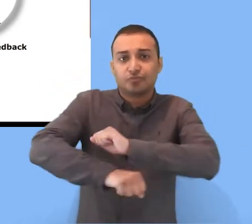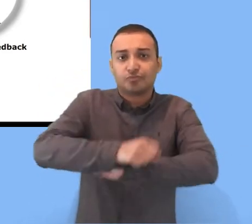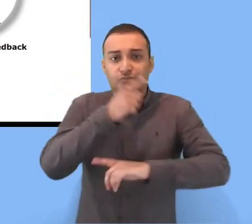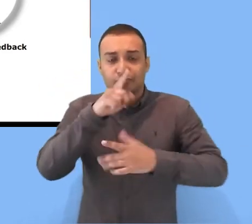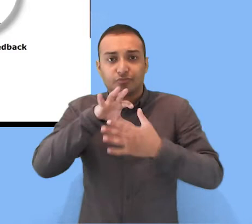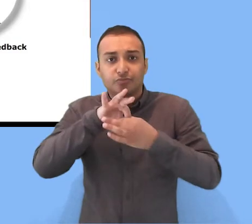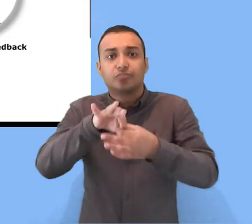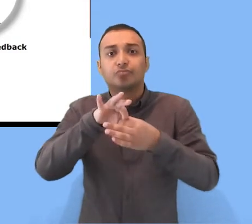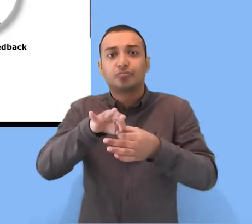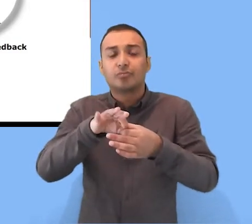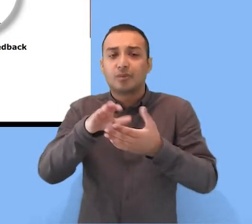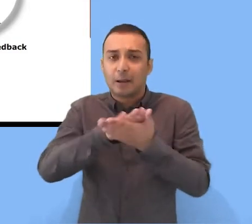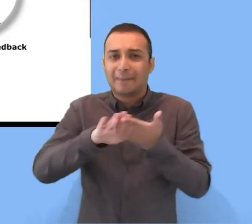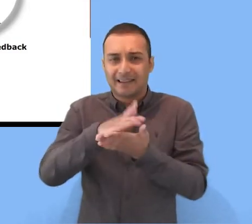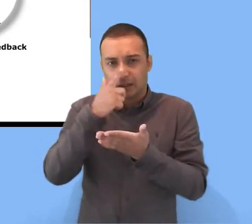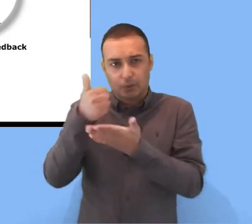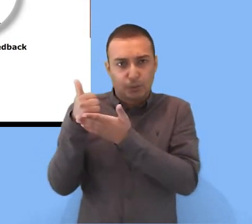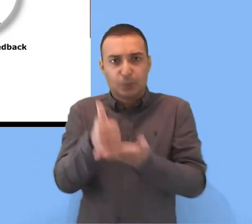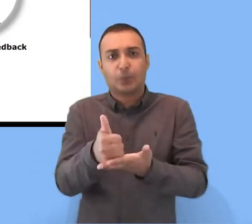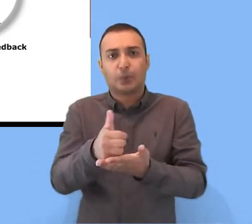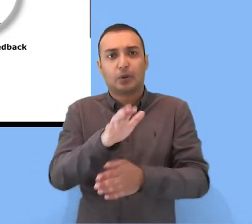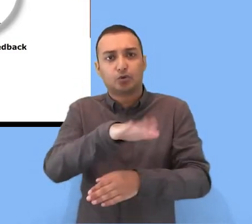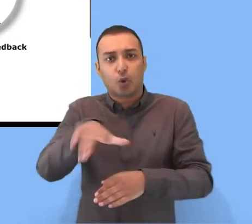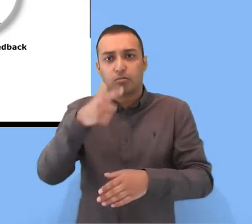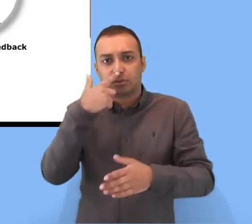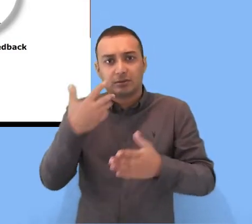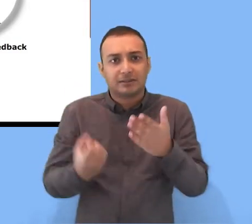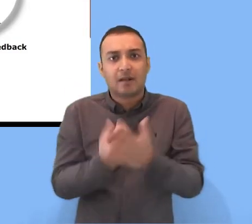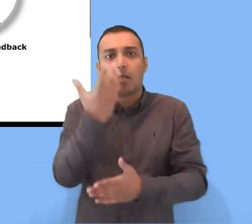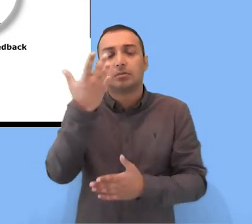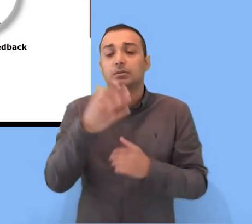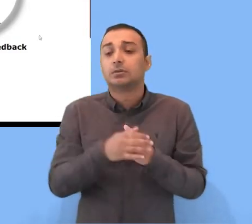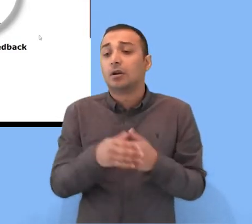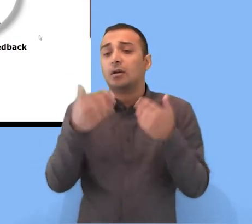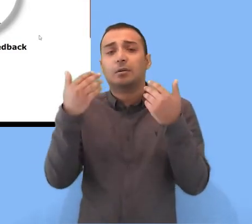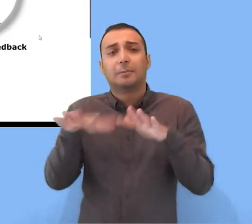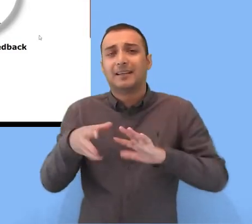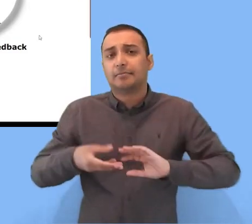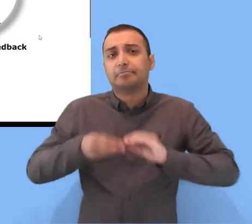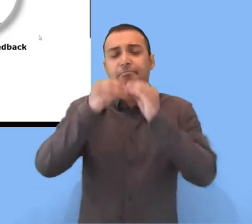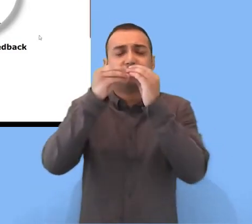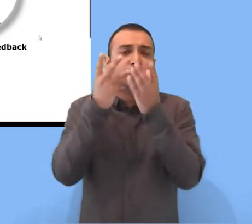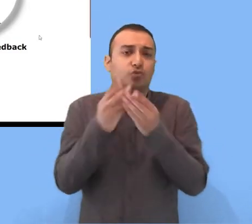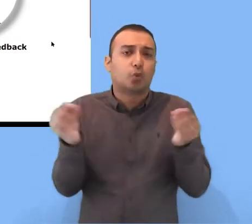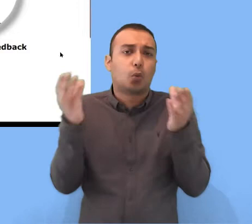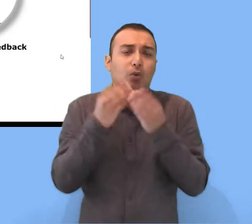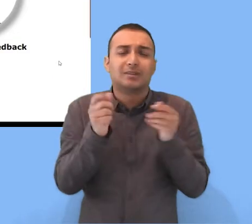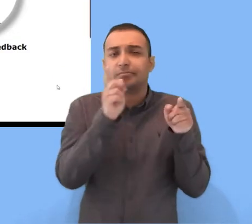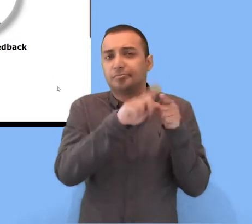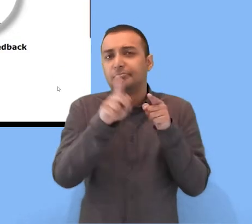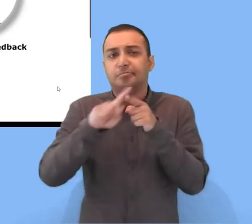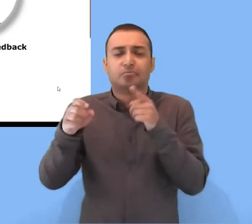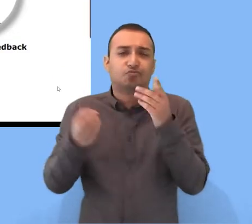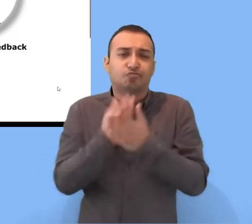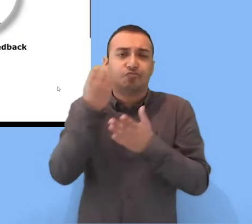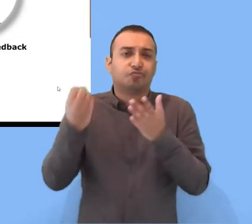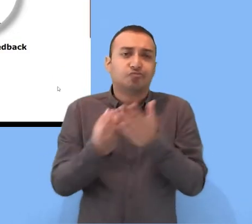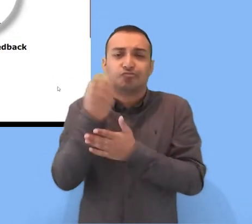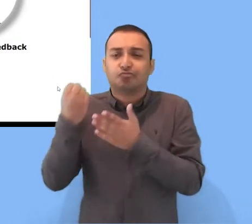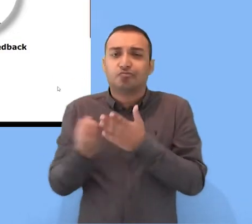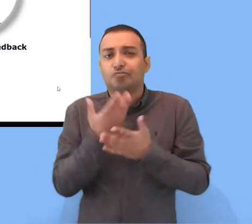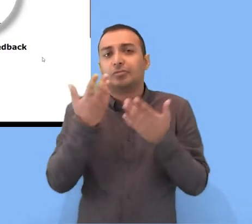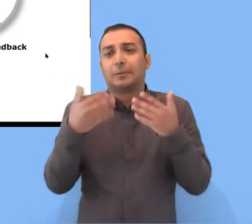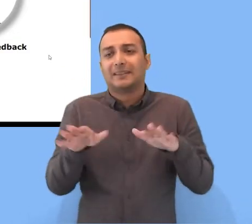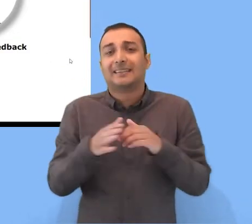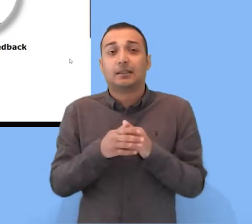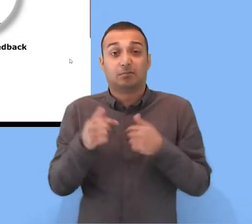life chances. We've developed a lot of low resource, really accessible activities and ways that schools can track and monitor this as well